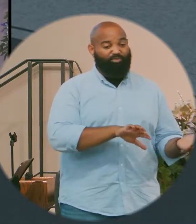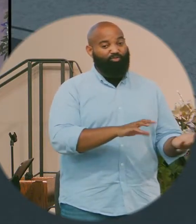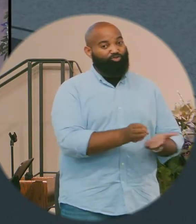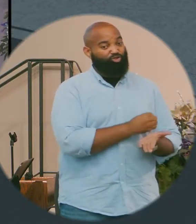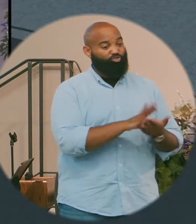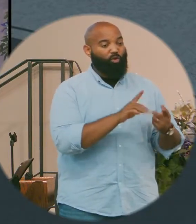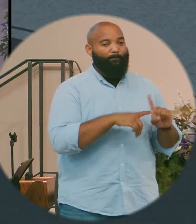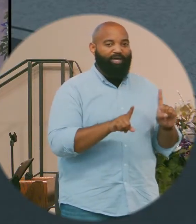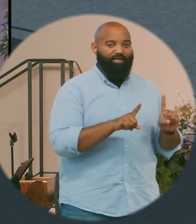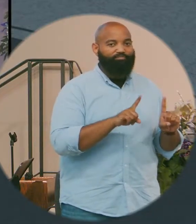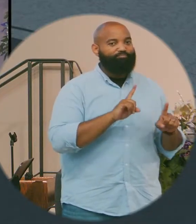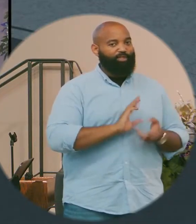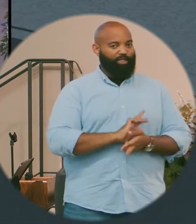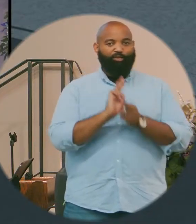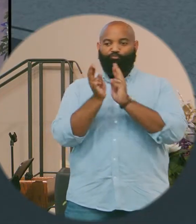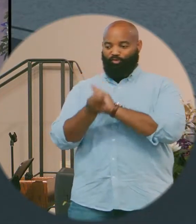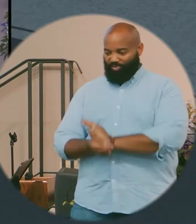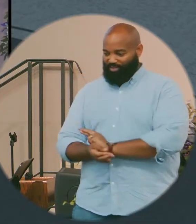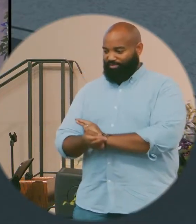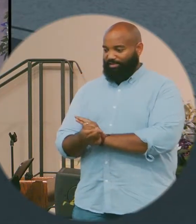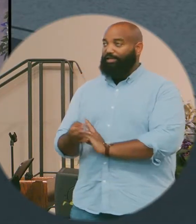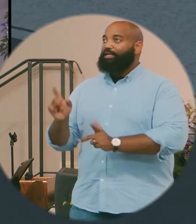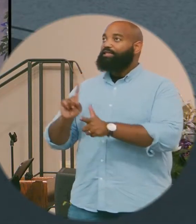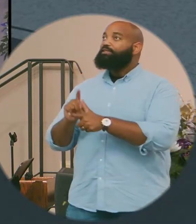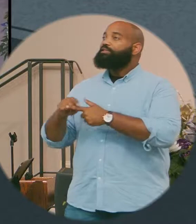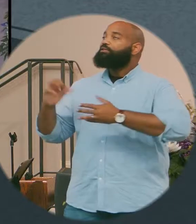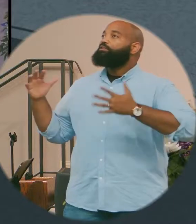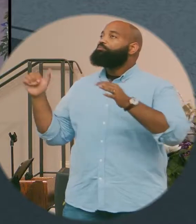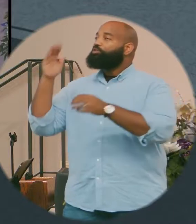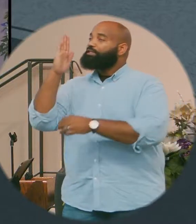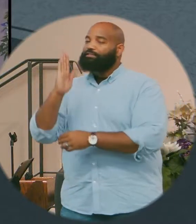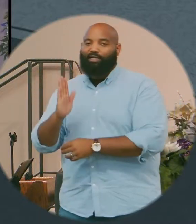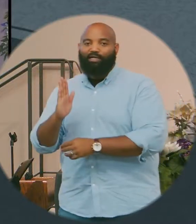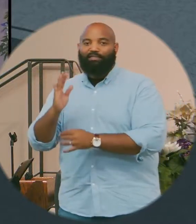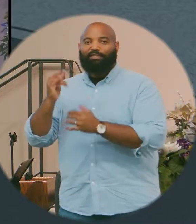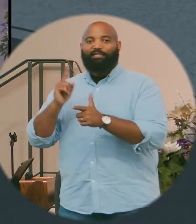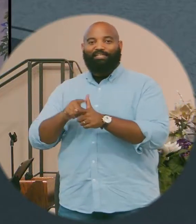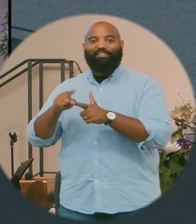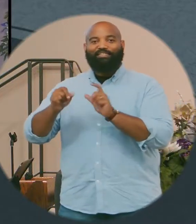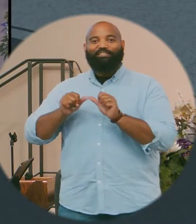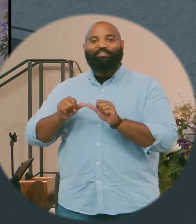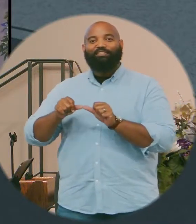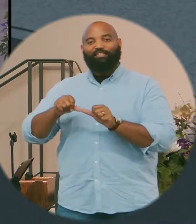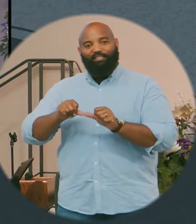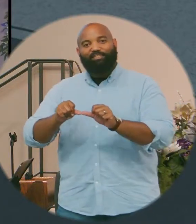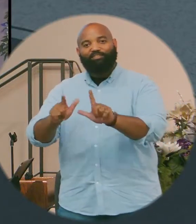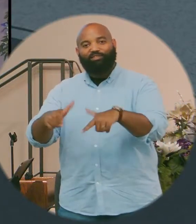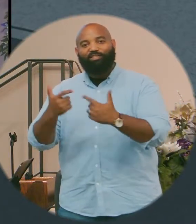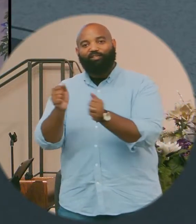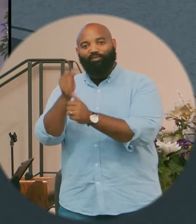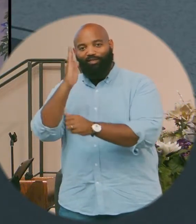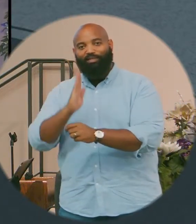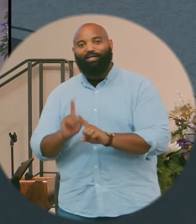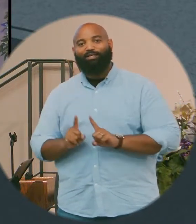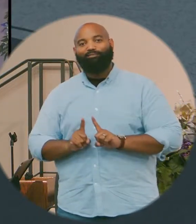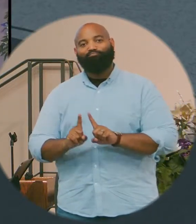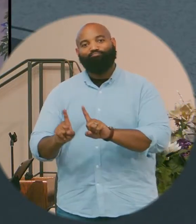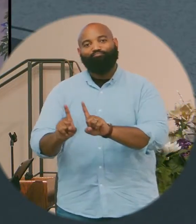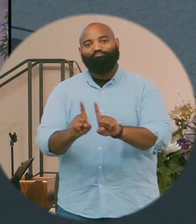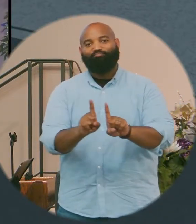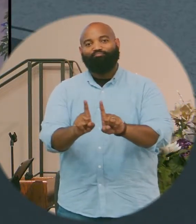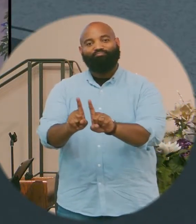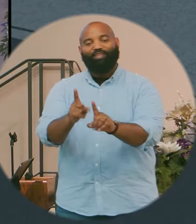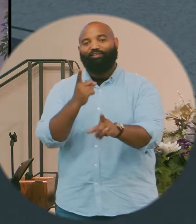We need to be intentional about opening up our mouth and praise. And also open up your mouth in declaring the word over